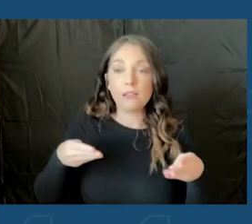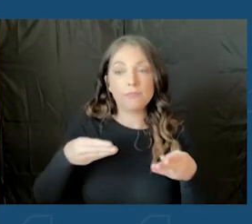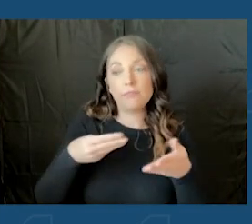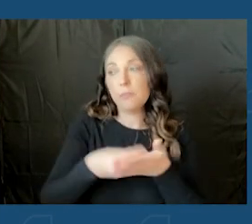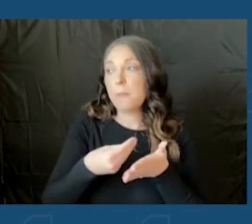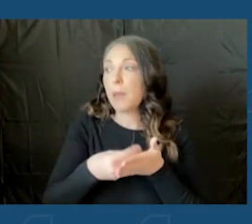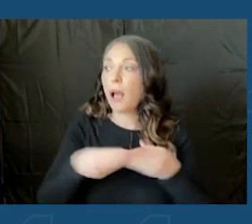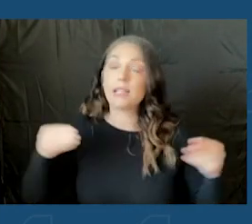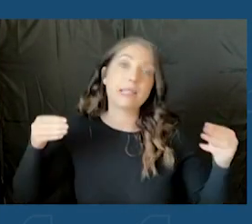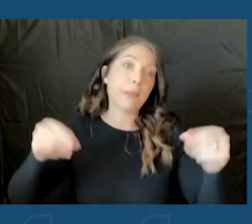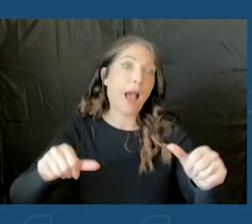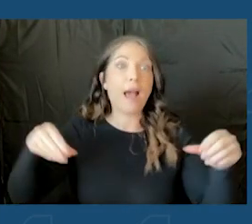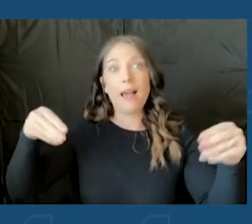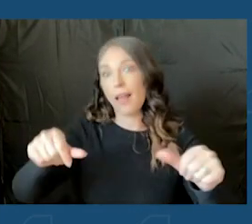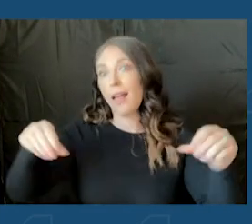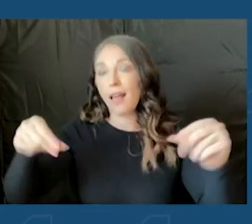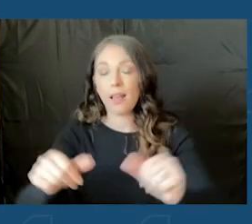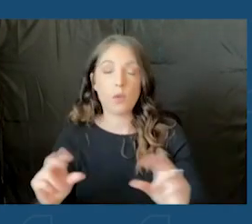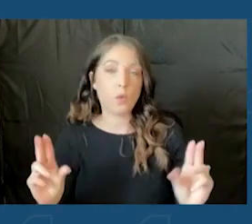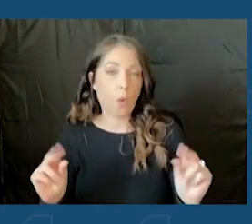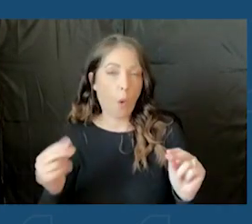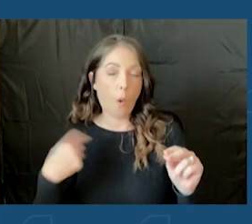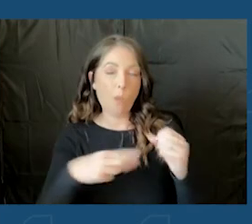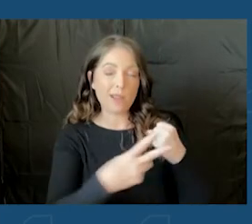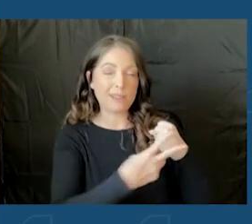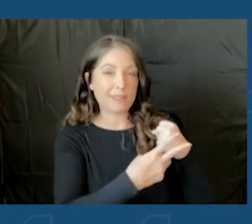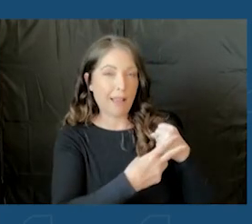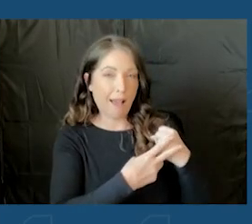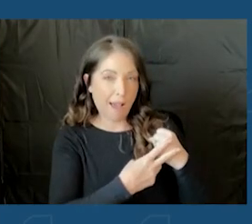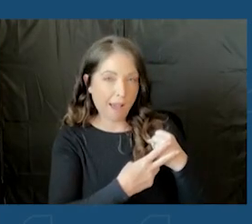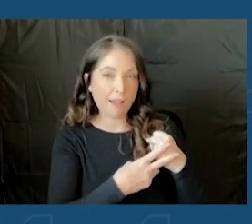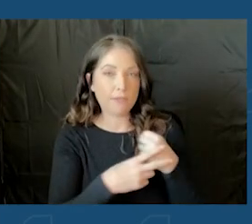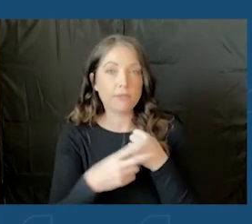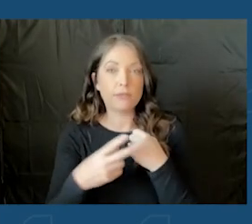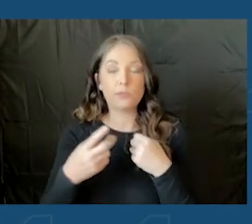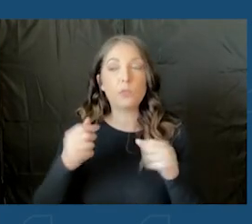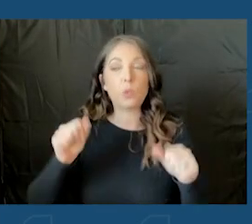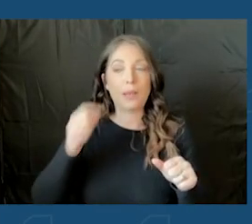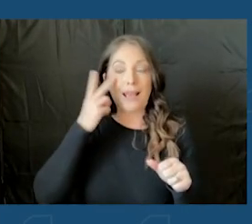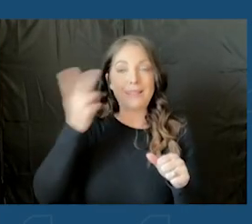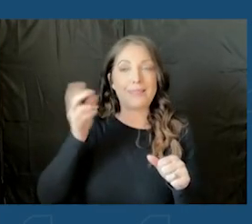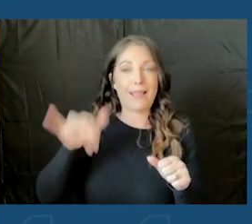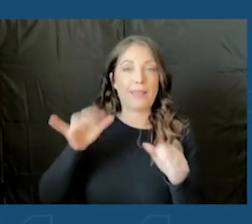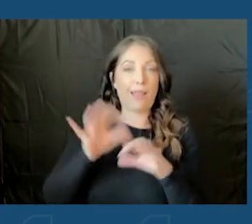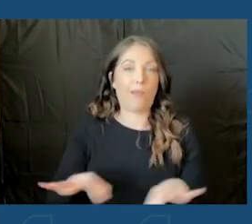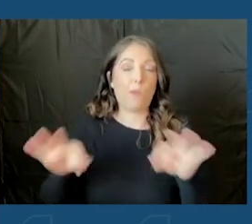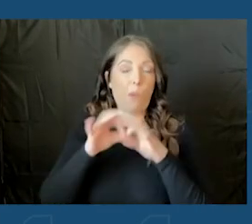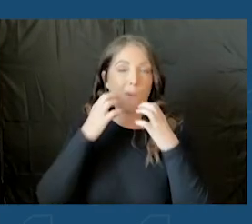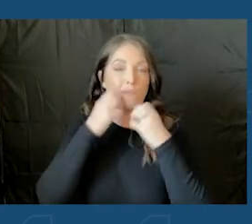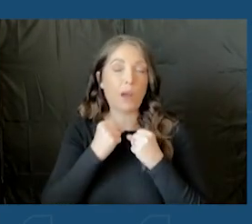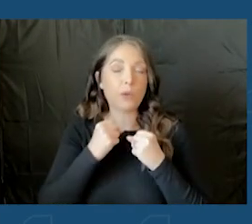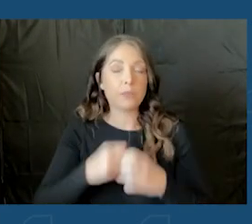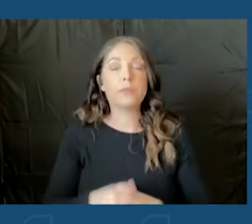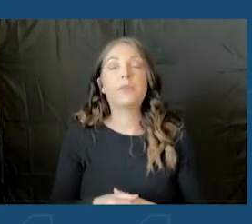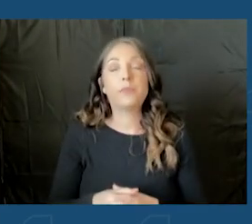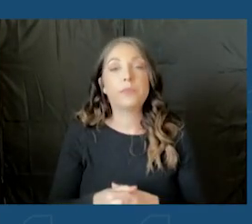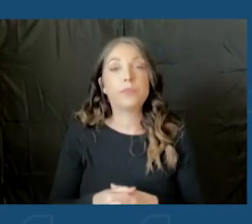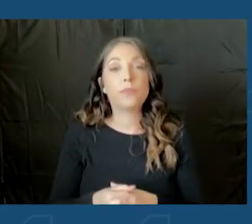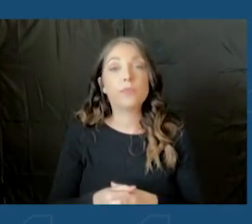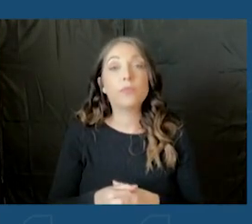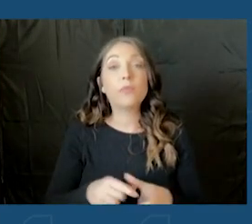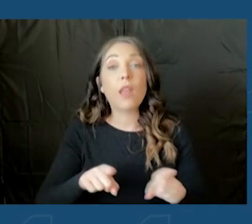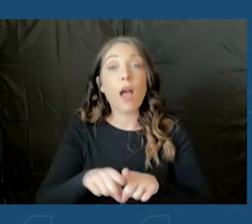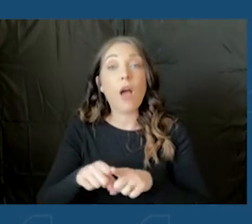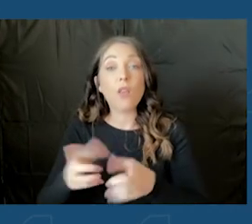needed to set it aside, and the wisdom of that is already being borne out already. So I also wanted to inspire the cabinet